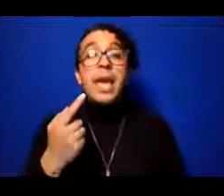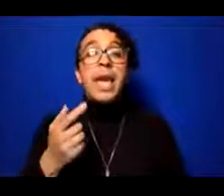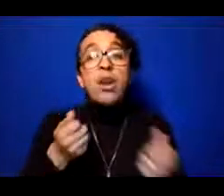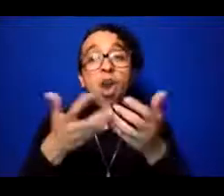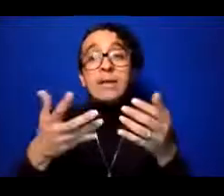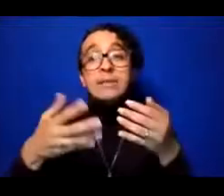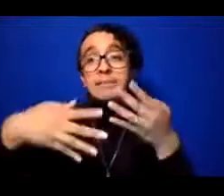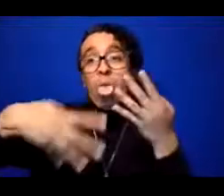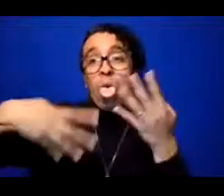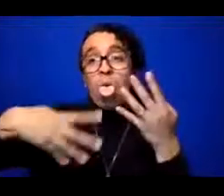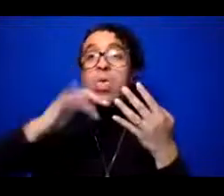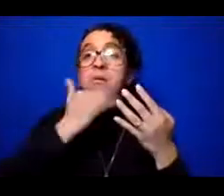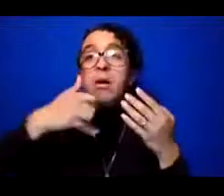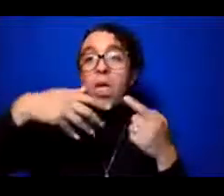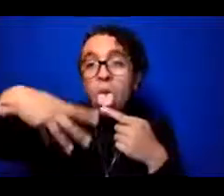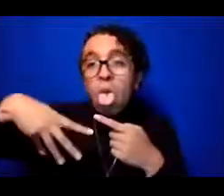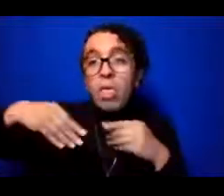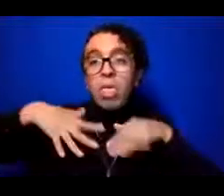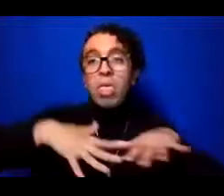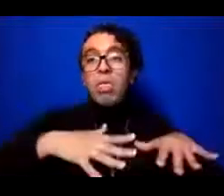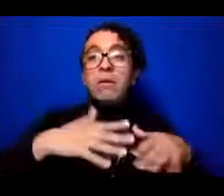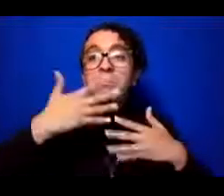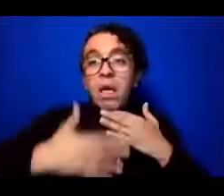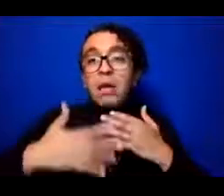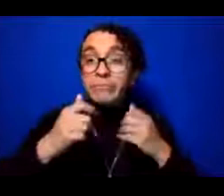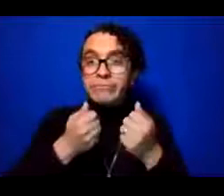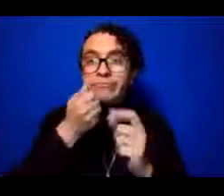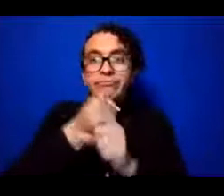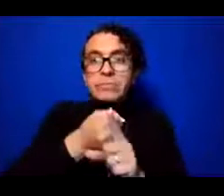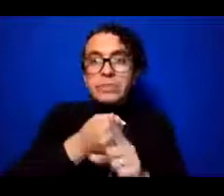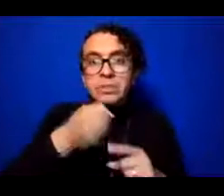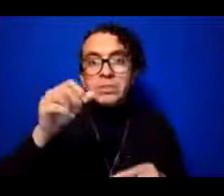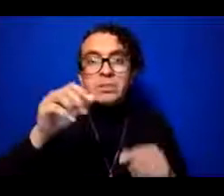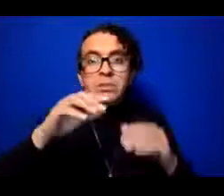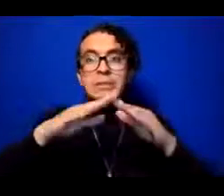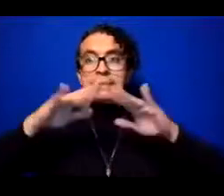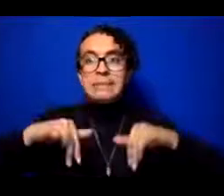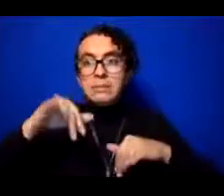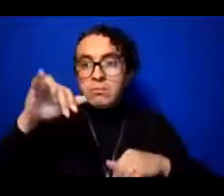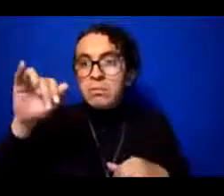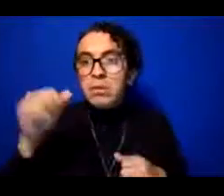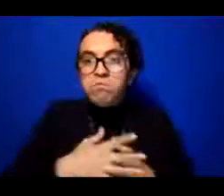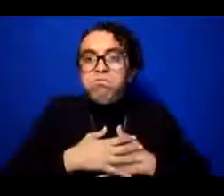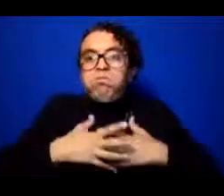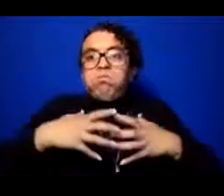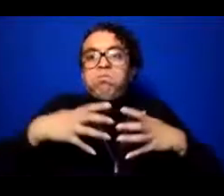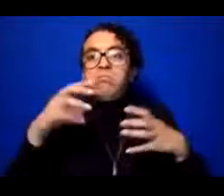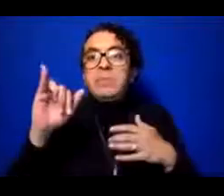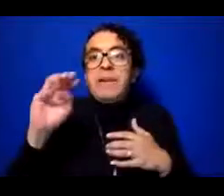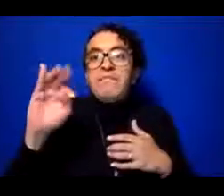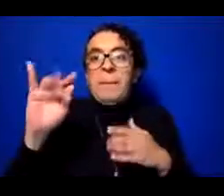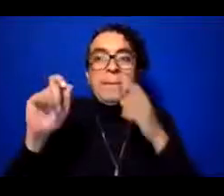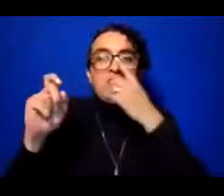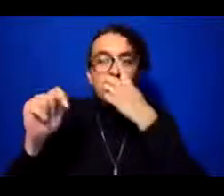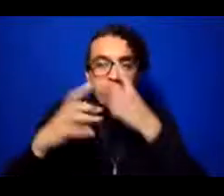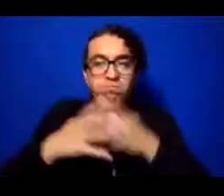into our blood, which leads to generalized inflammation throughout our system. And we have inflammation in our body. It gets into our